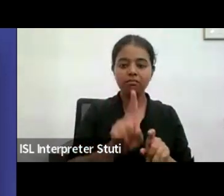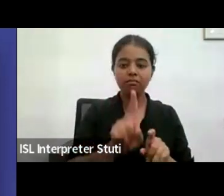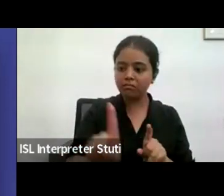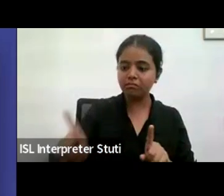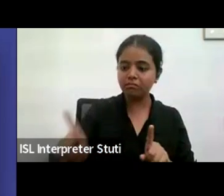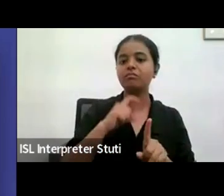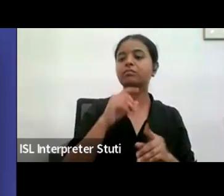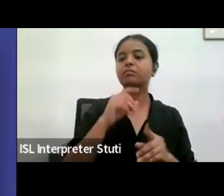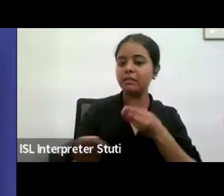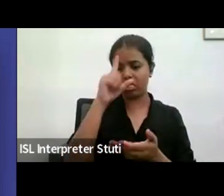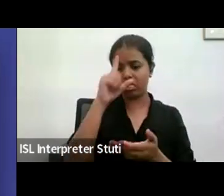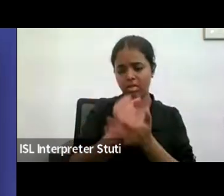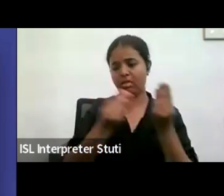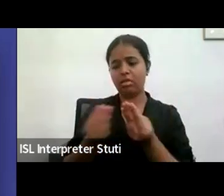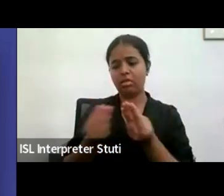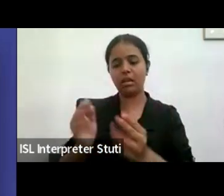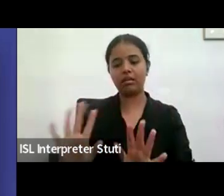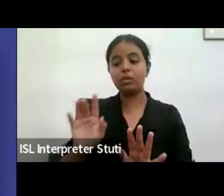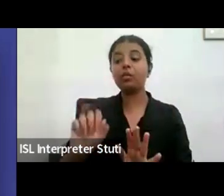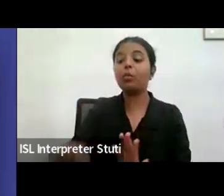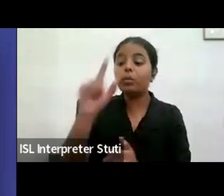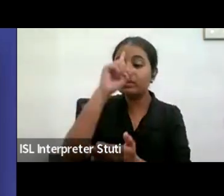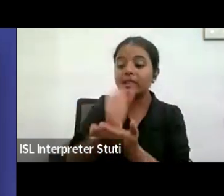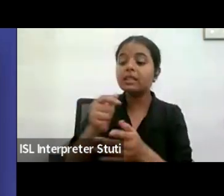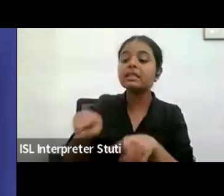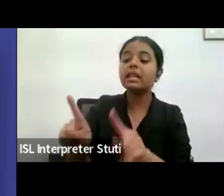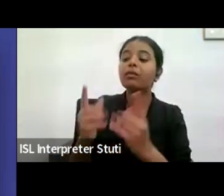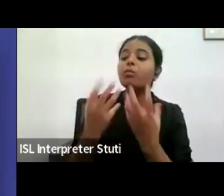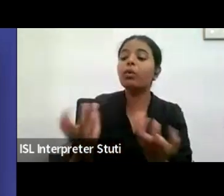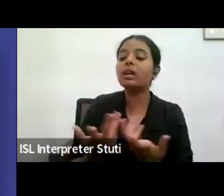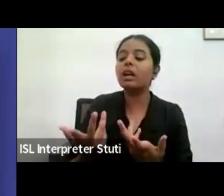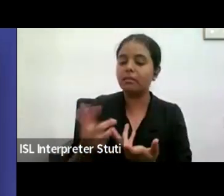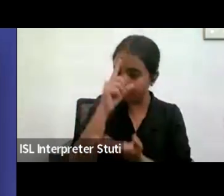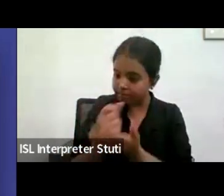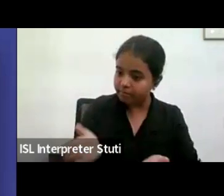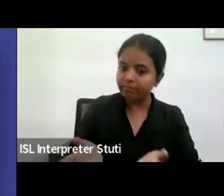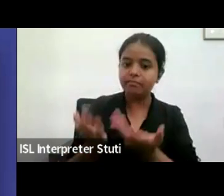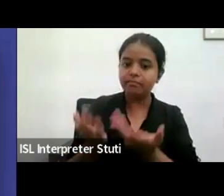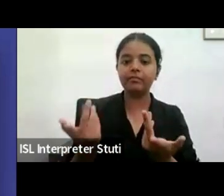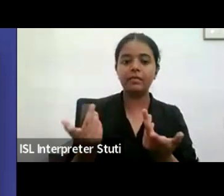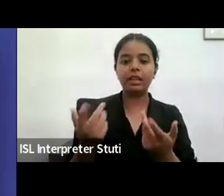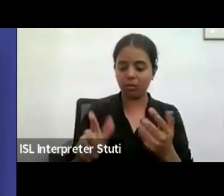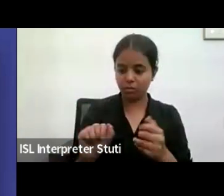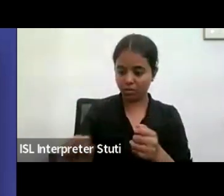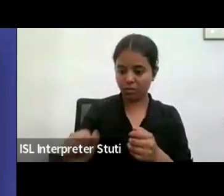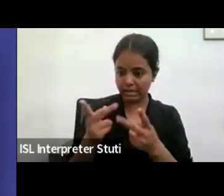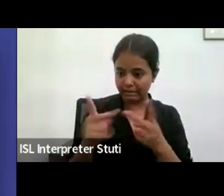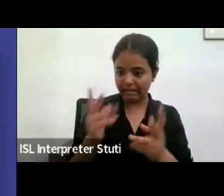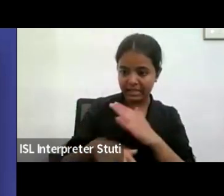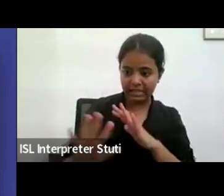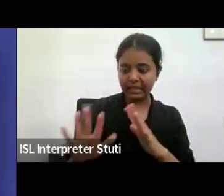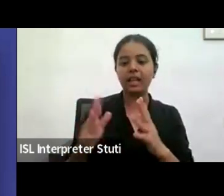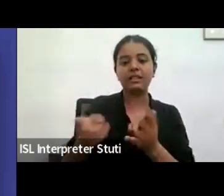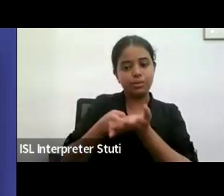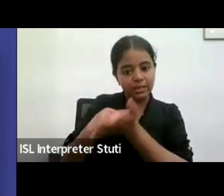choices, and the independence of persons, respect for difference of persons with disabilities as part